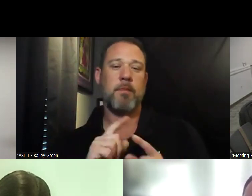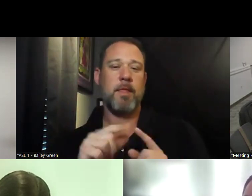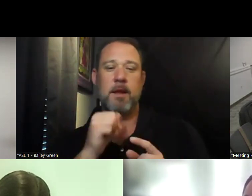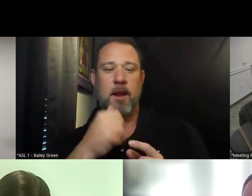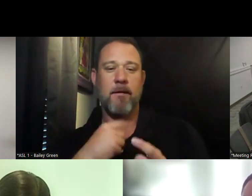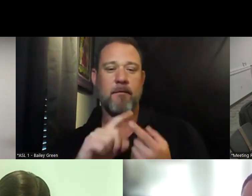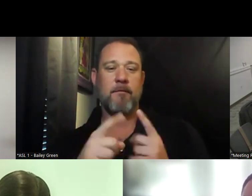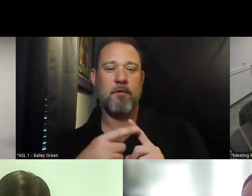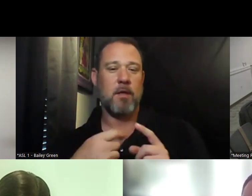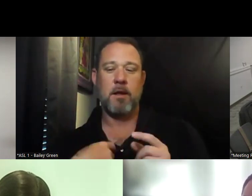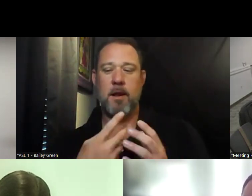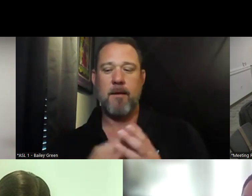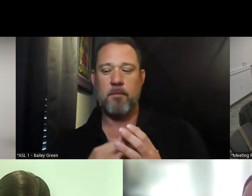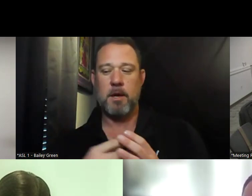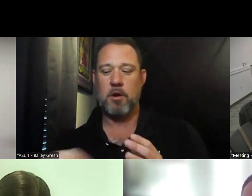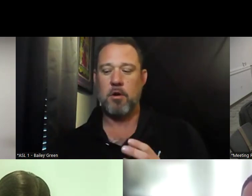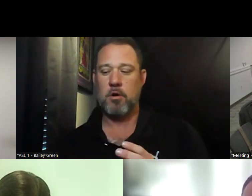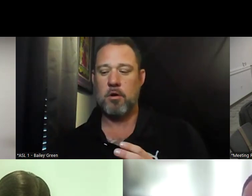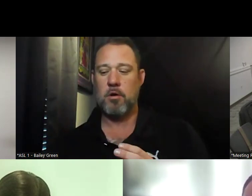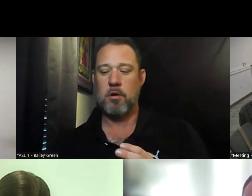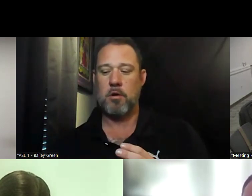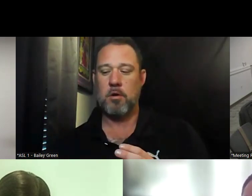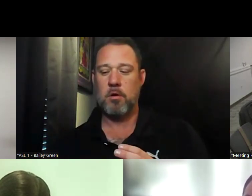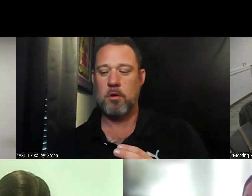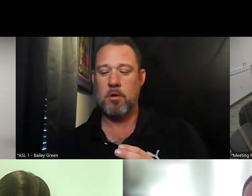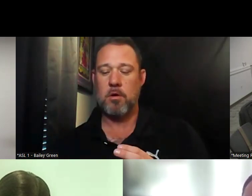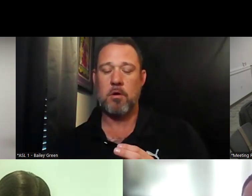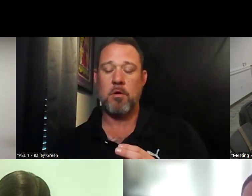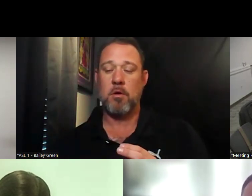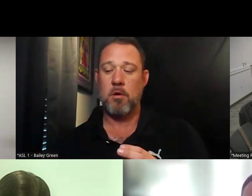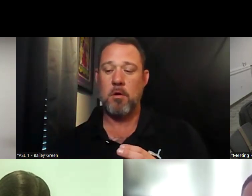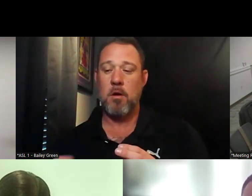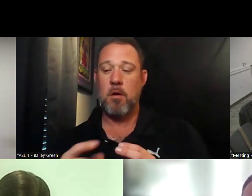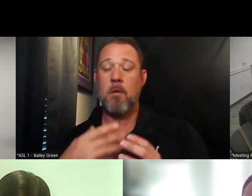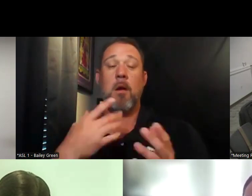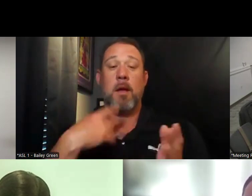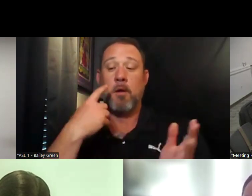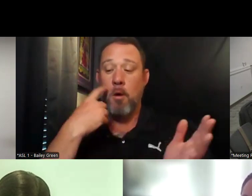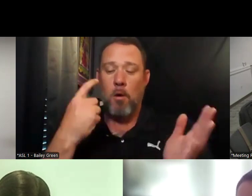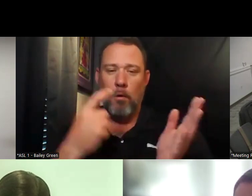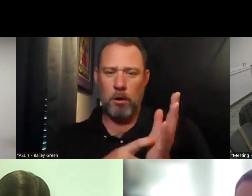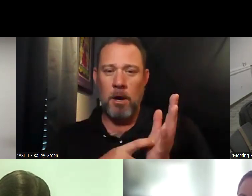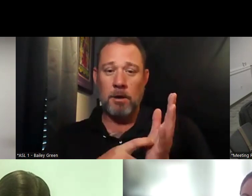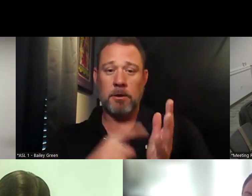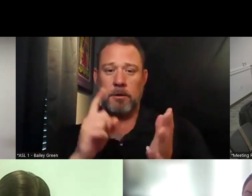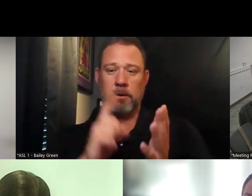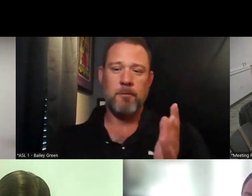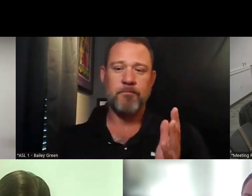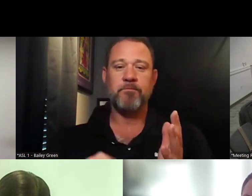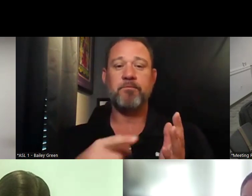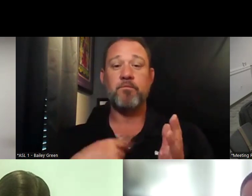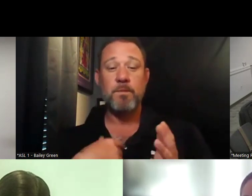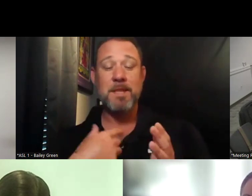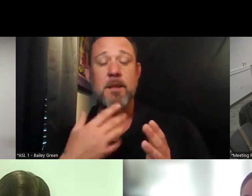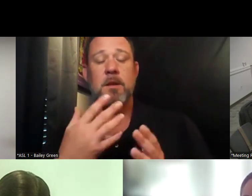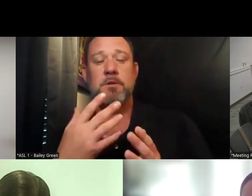friend, they didn't have a peer. And so, like, again, like being better to identify what is actually needed, which is to me where the